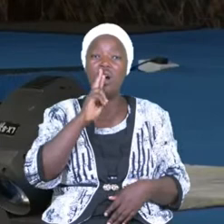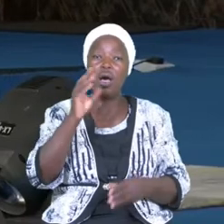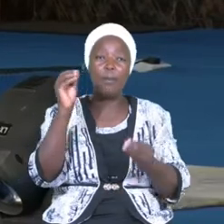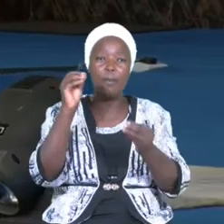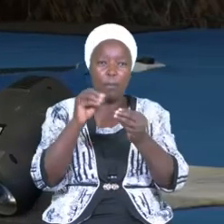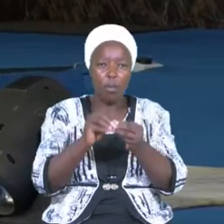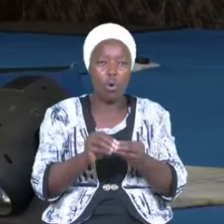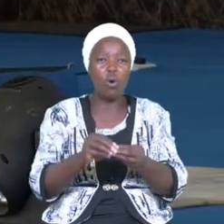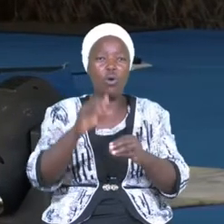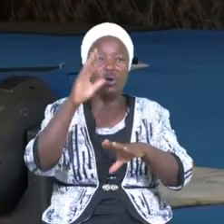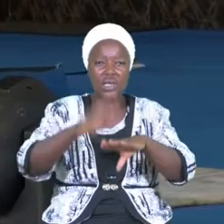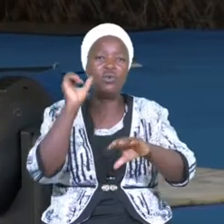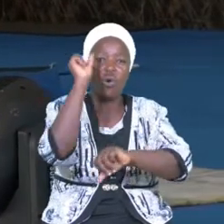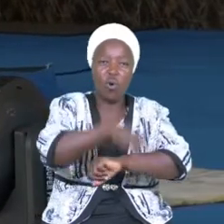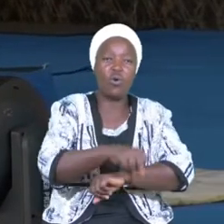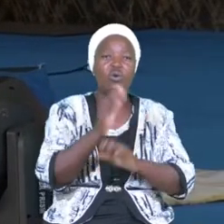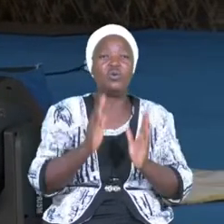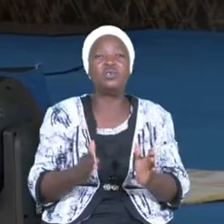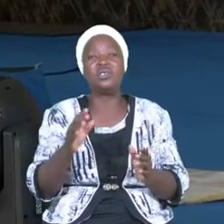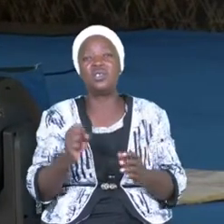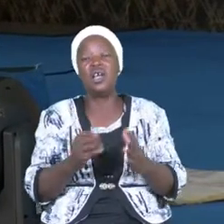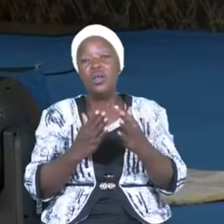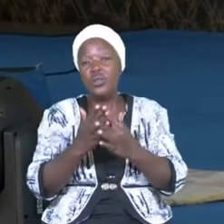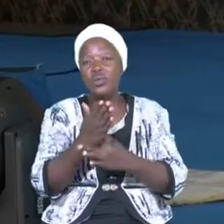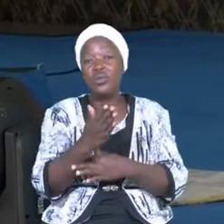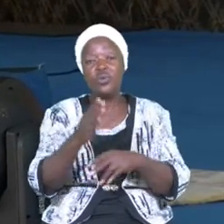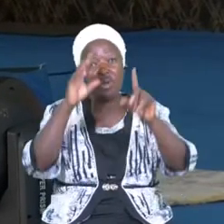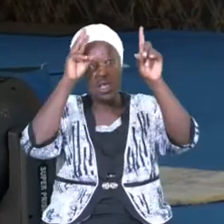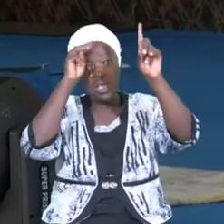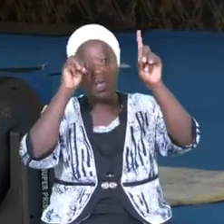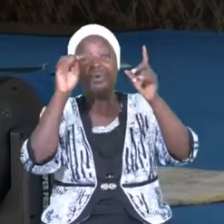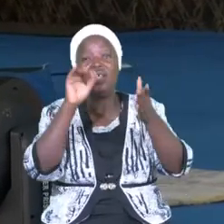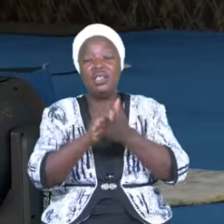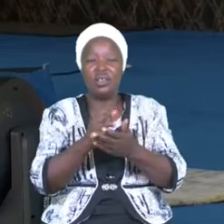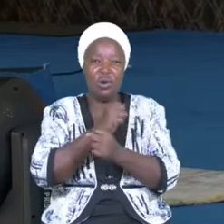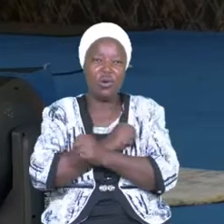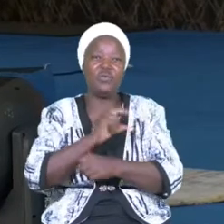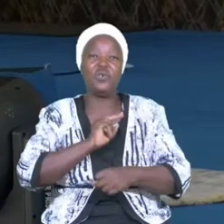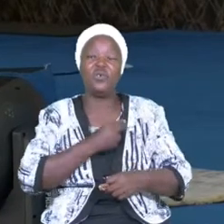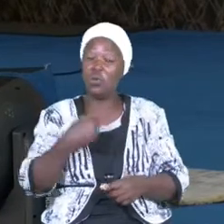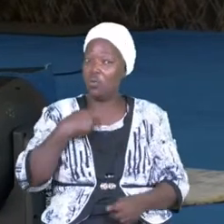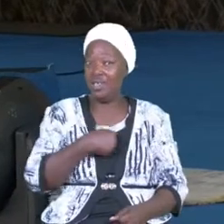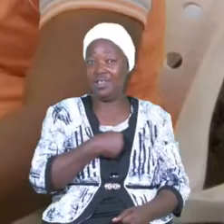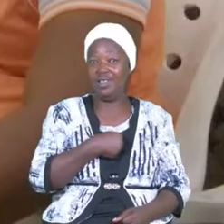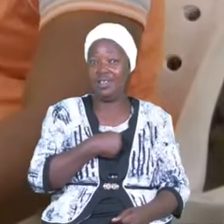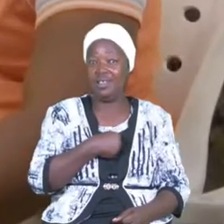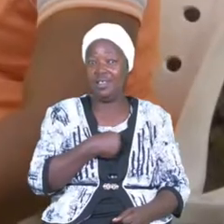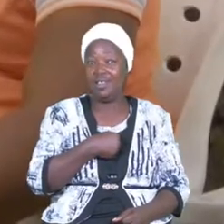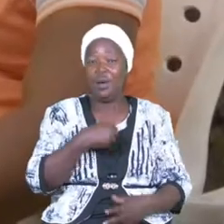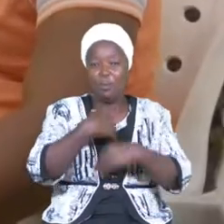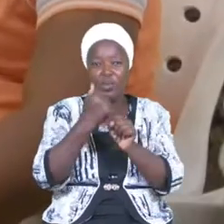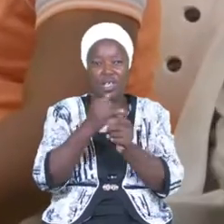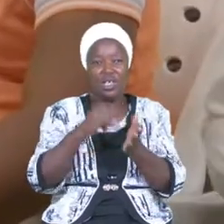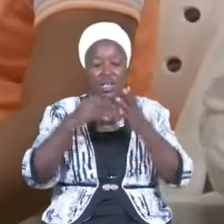than conquerors through him that loved us. We, make it personal,